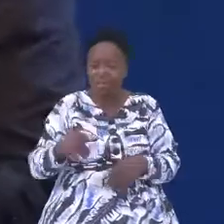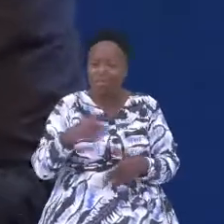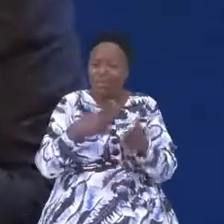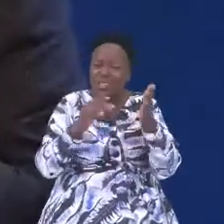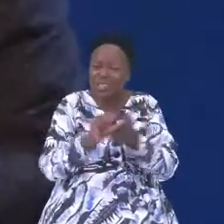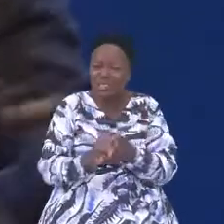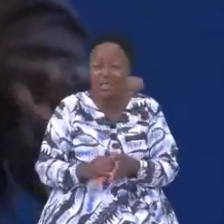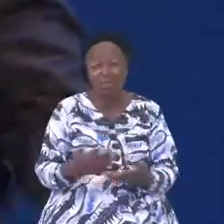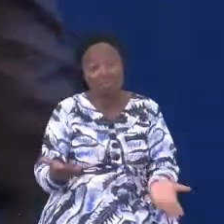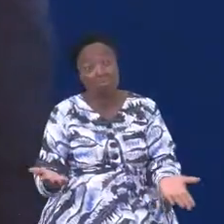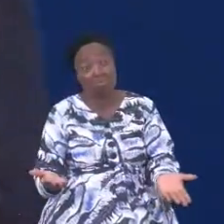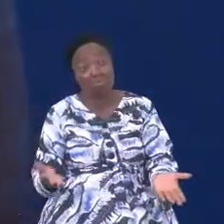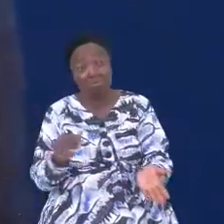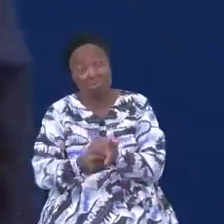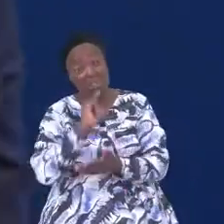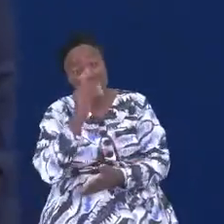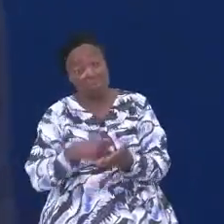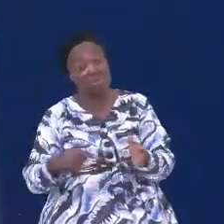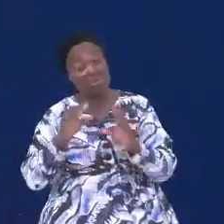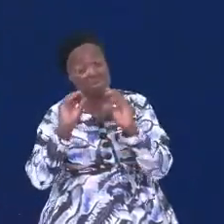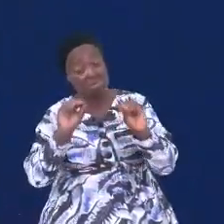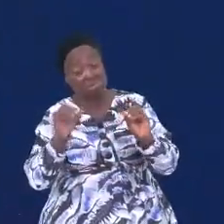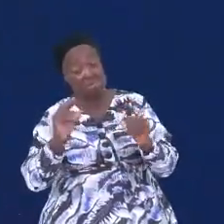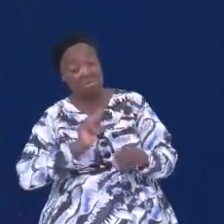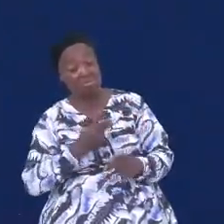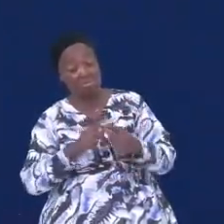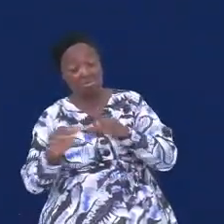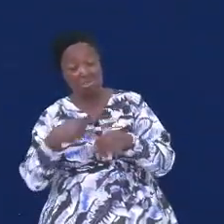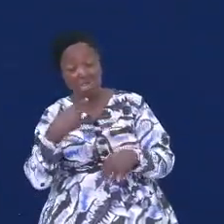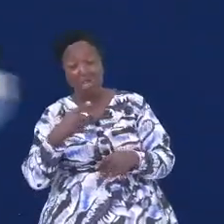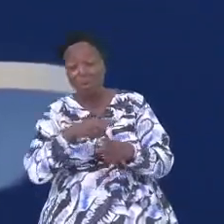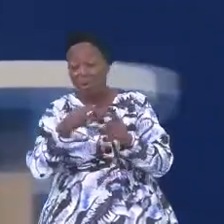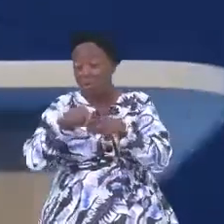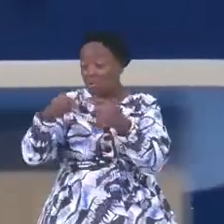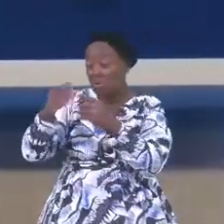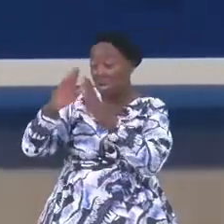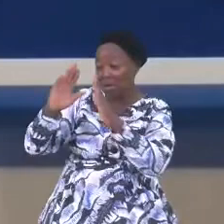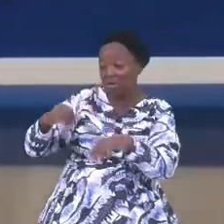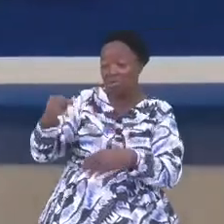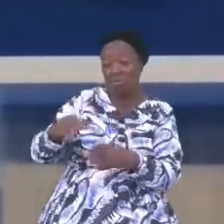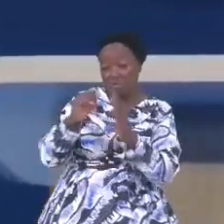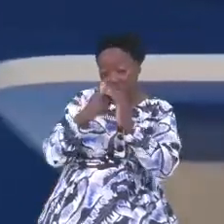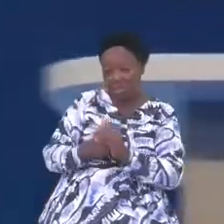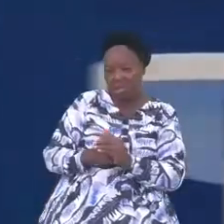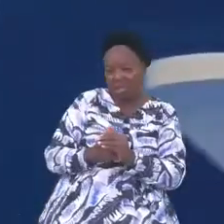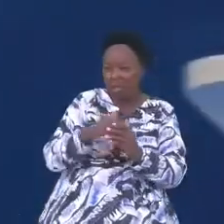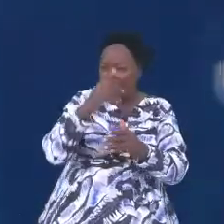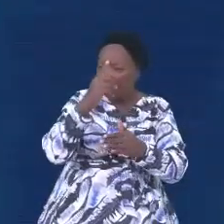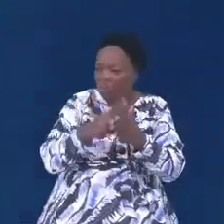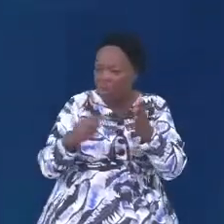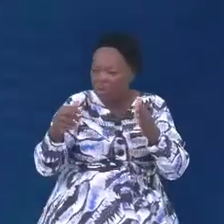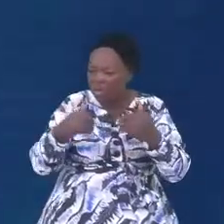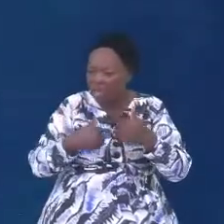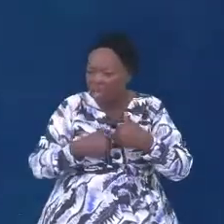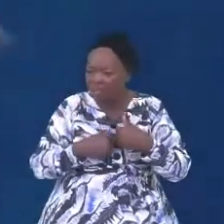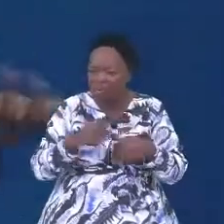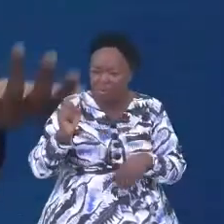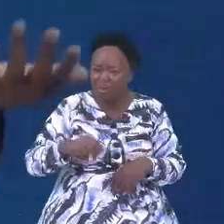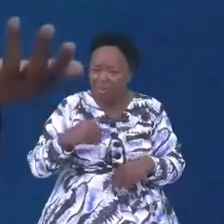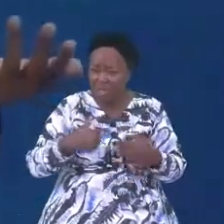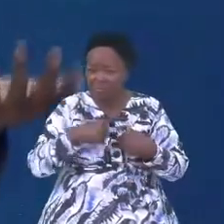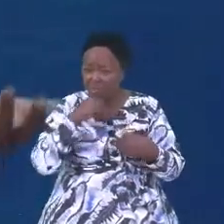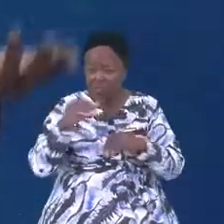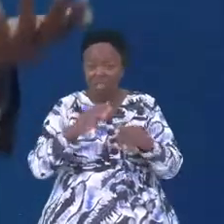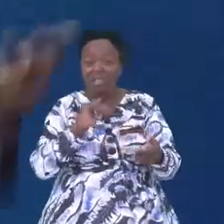when we go to house of worship. And what we should not have done, we have done. What is it? I don't